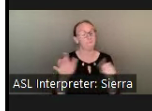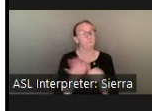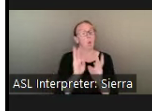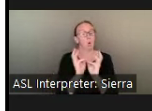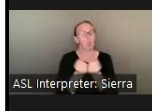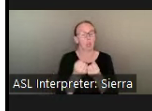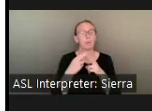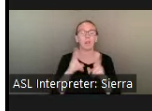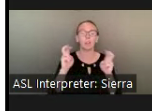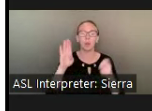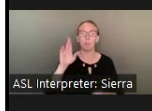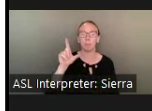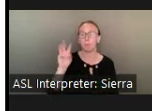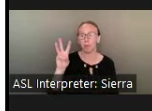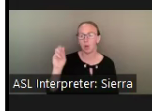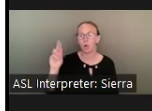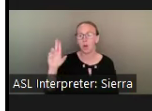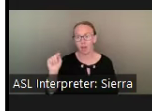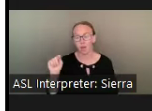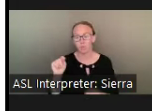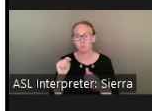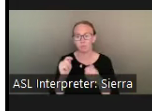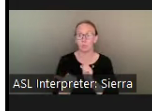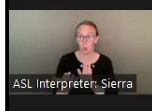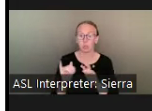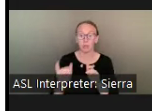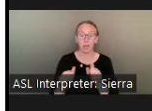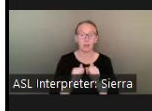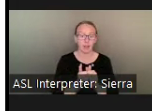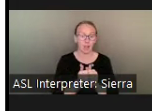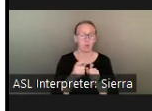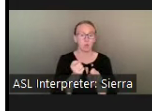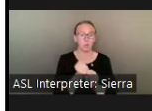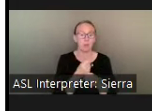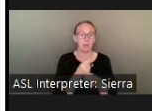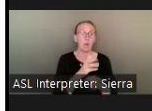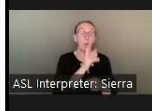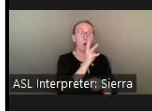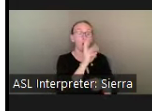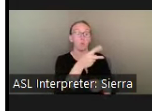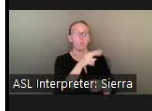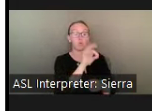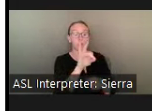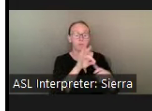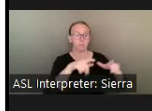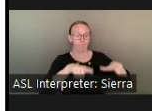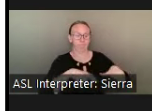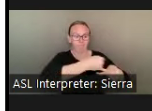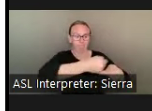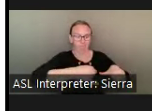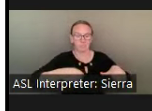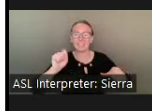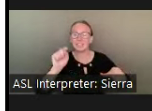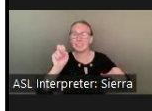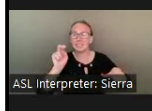which is image making with paper making. So you pretty much make a waterproof stencil. You take two, they're not really sheets